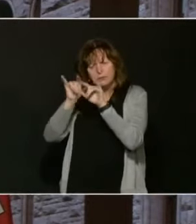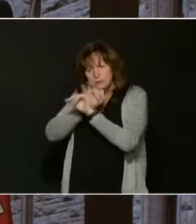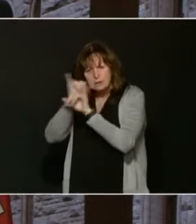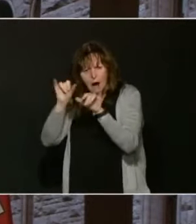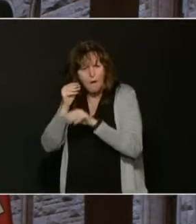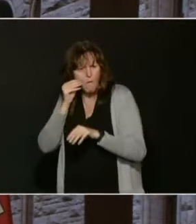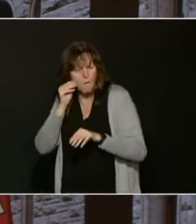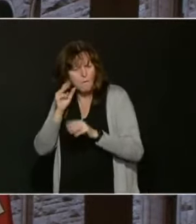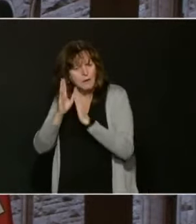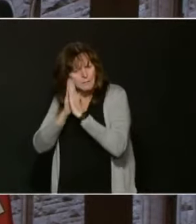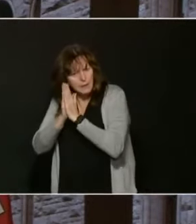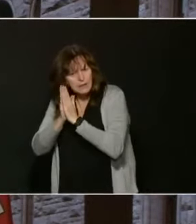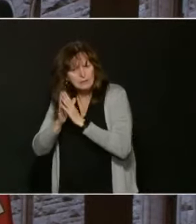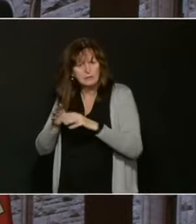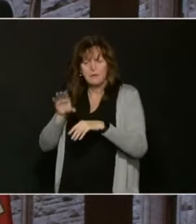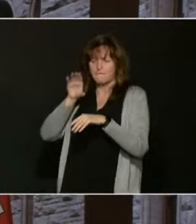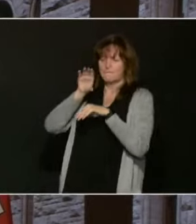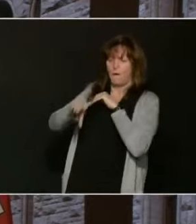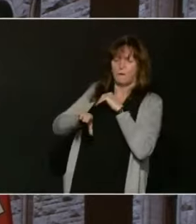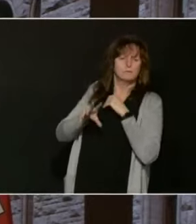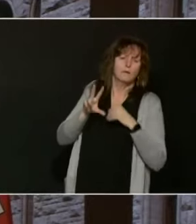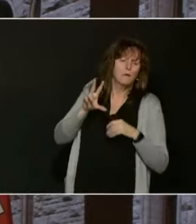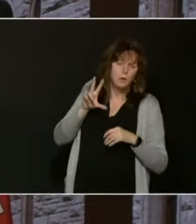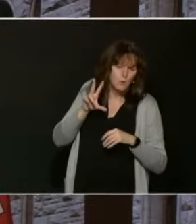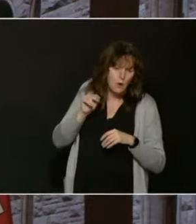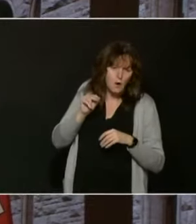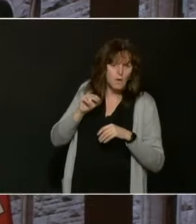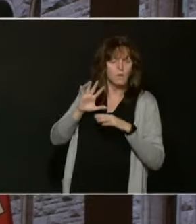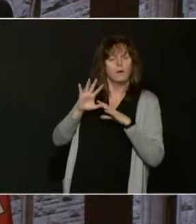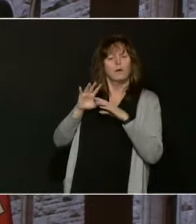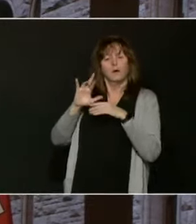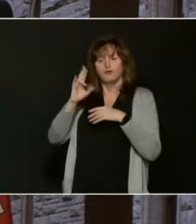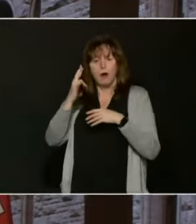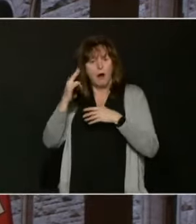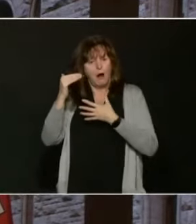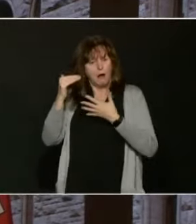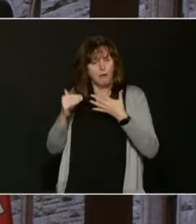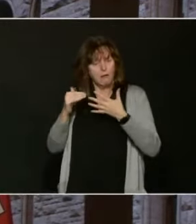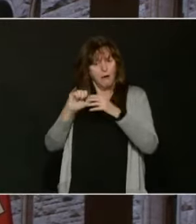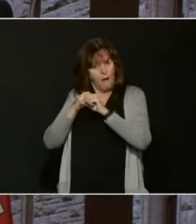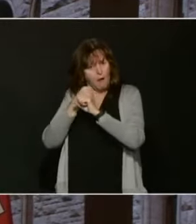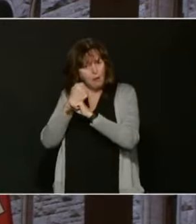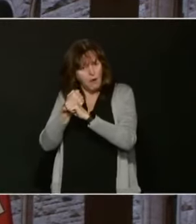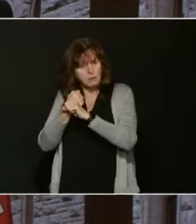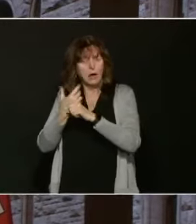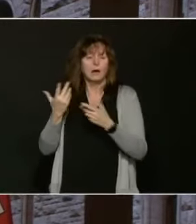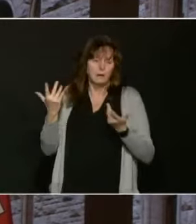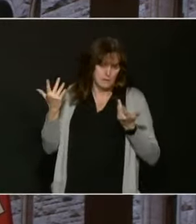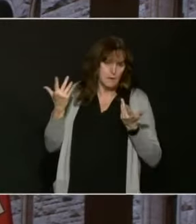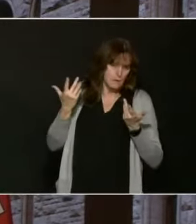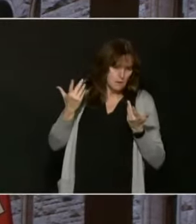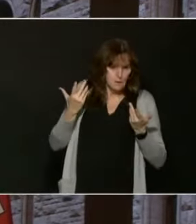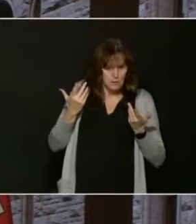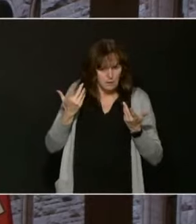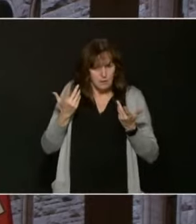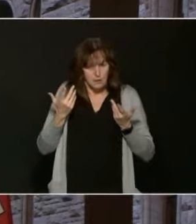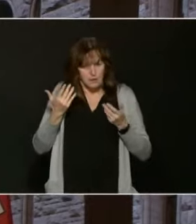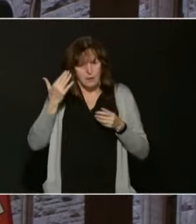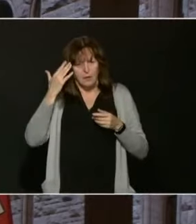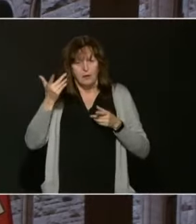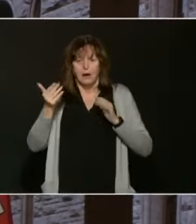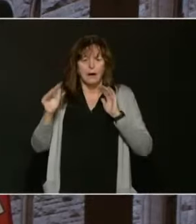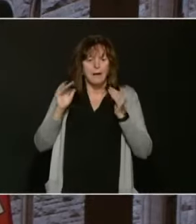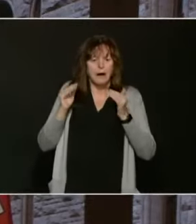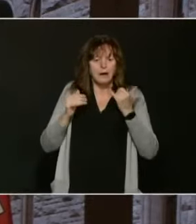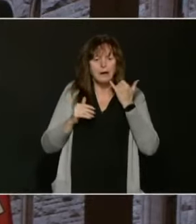gray lockdown in an emergency brake situation, because you know, in the analogy of cars and that, things are accruing fairly